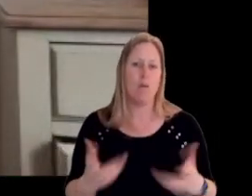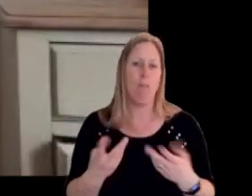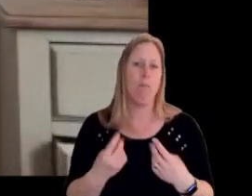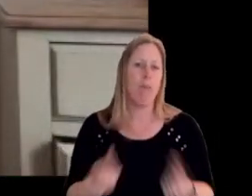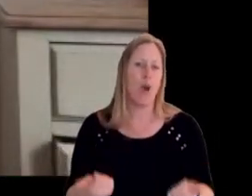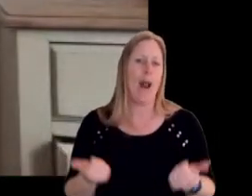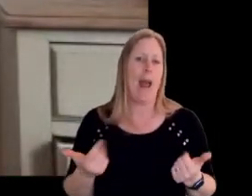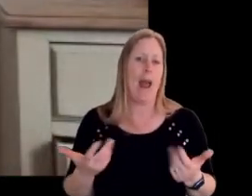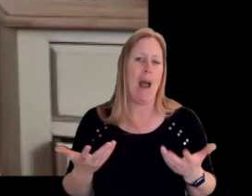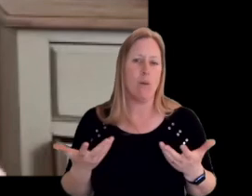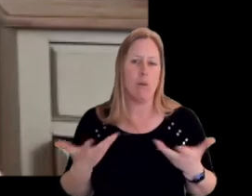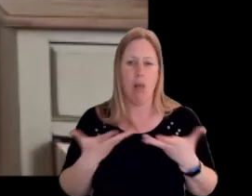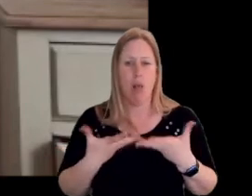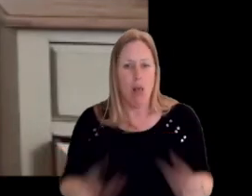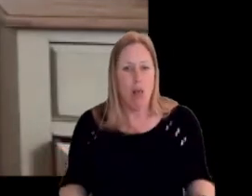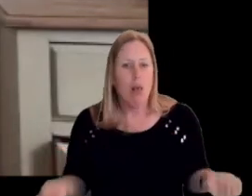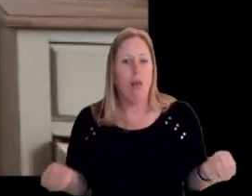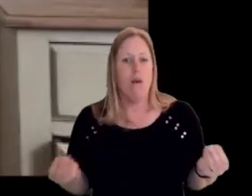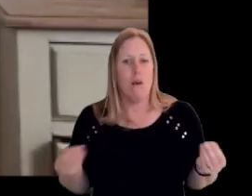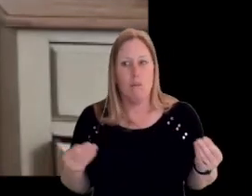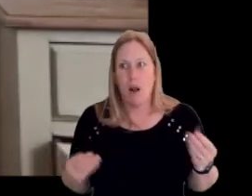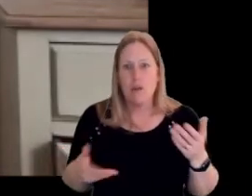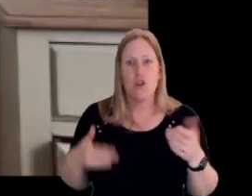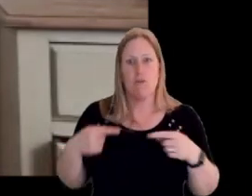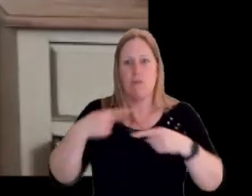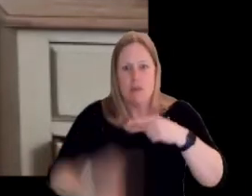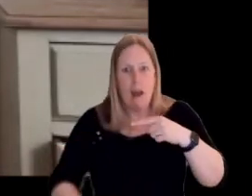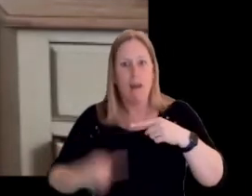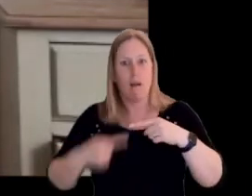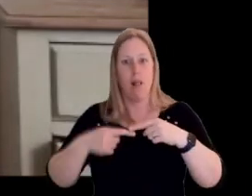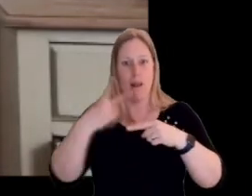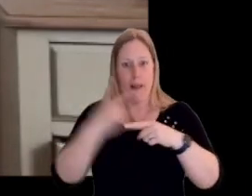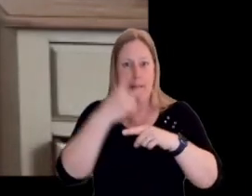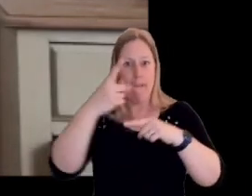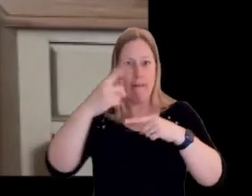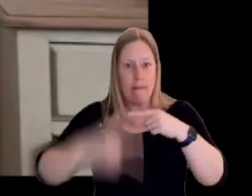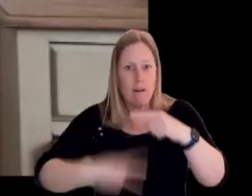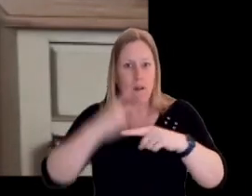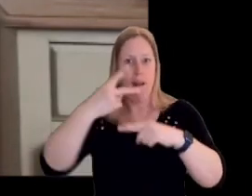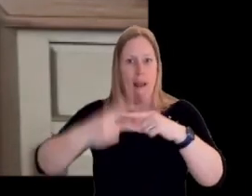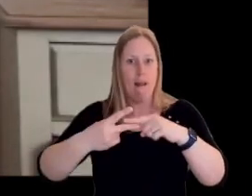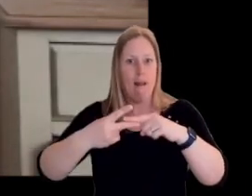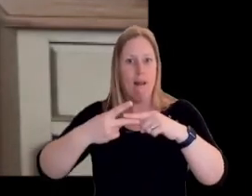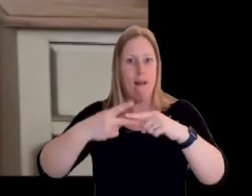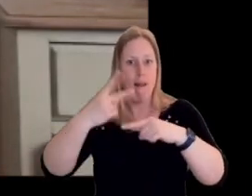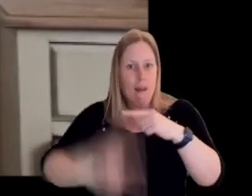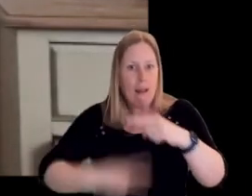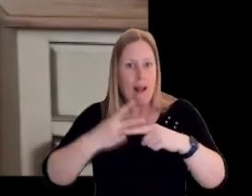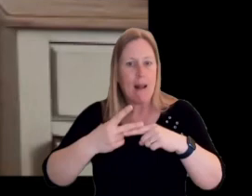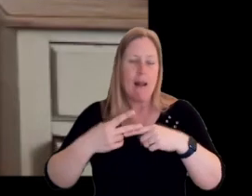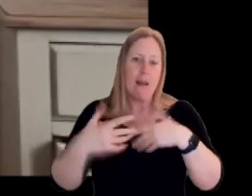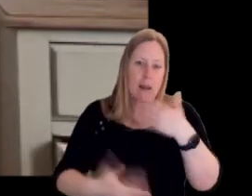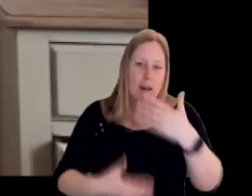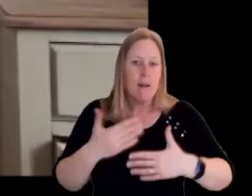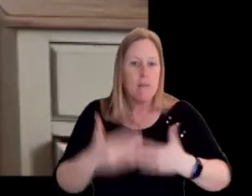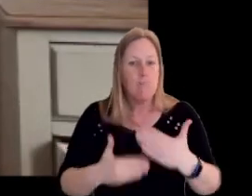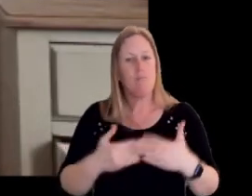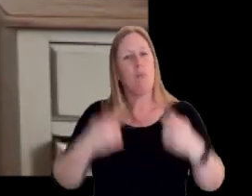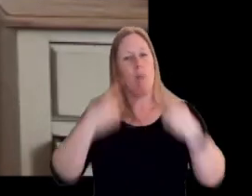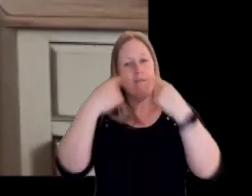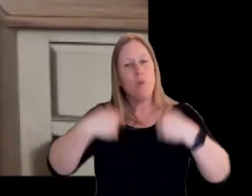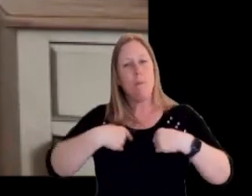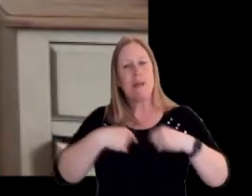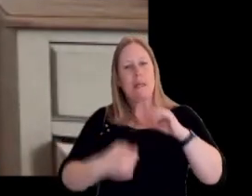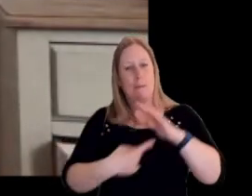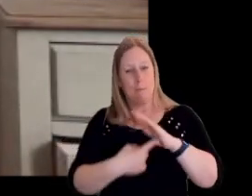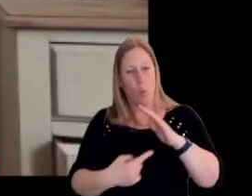on and on and on and on and on. And I think one of the most important thing